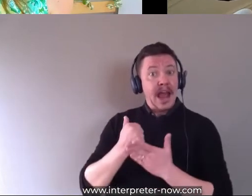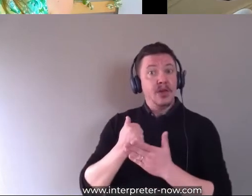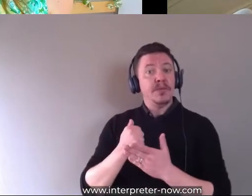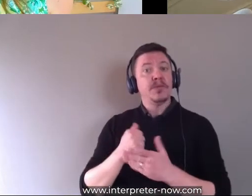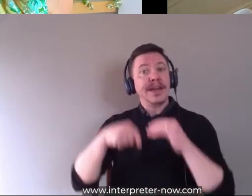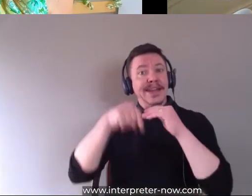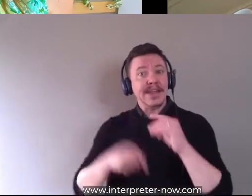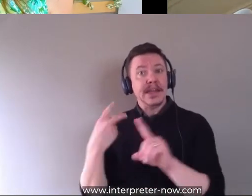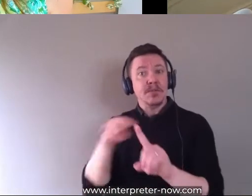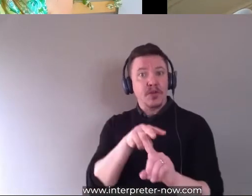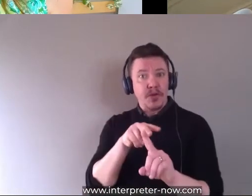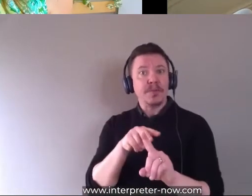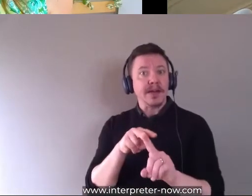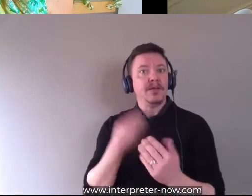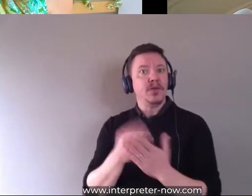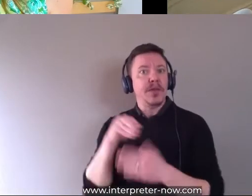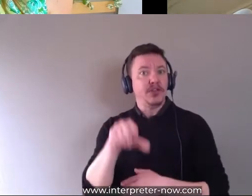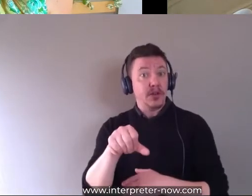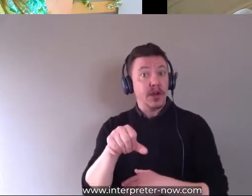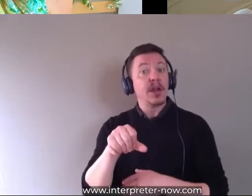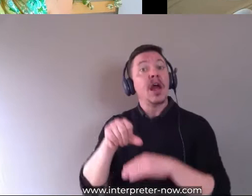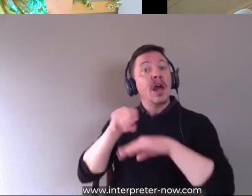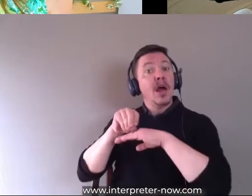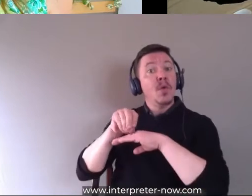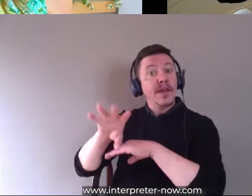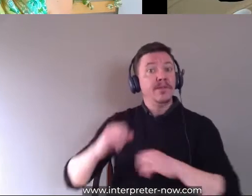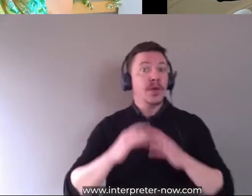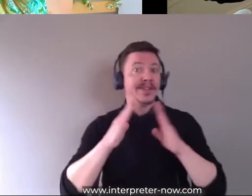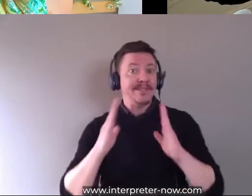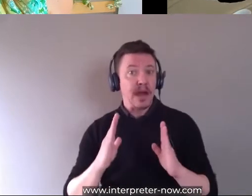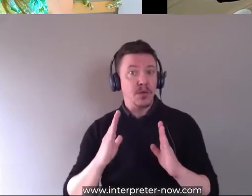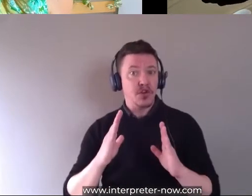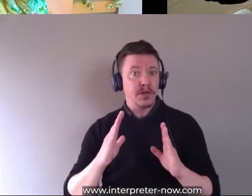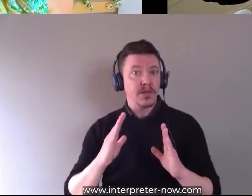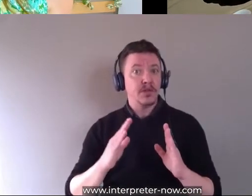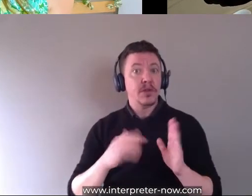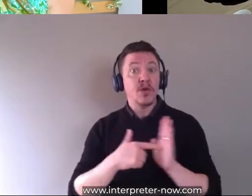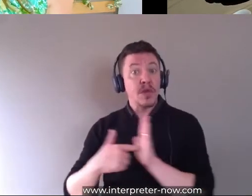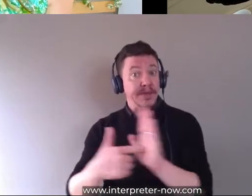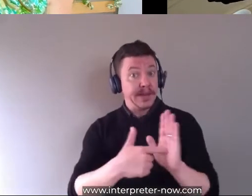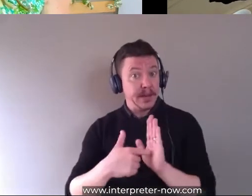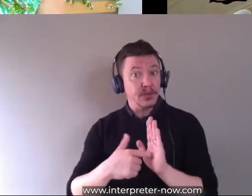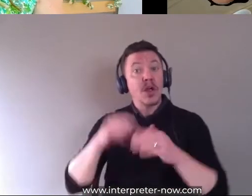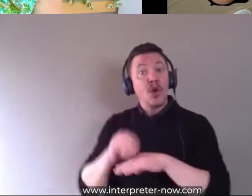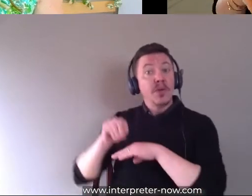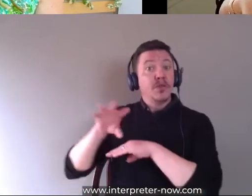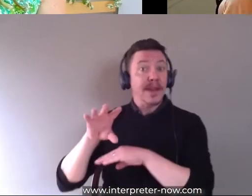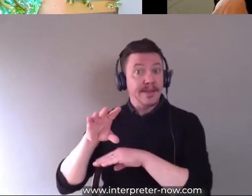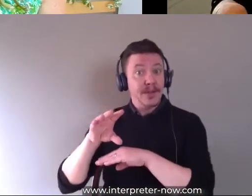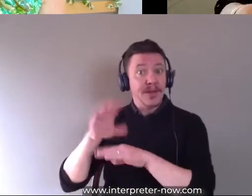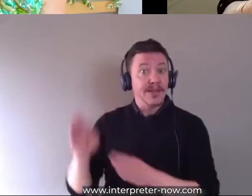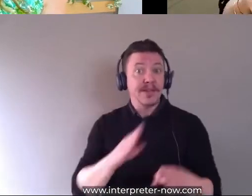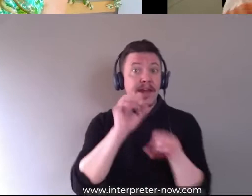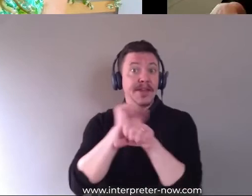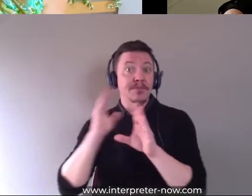check writing position, that will then influence that founder representation, which will then influence the